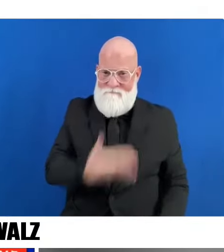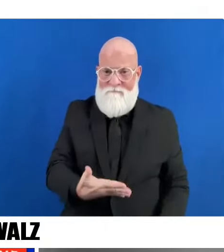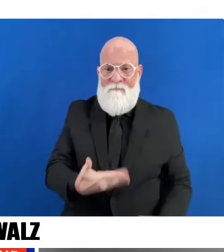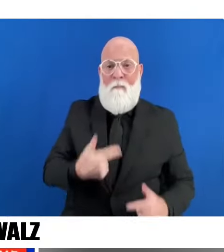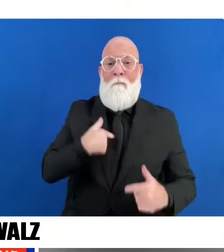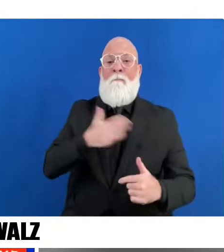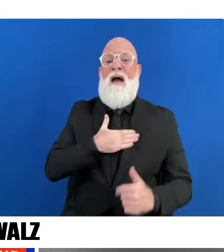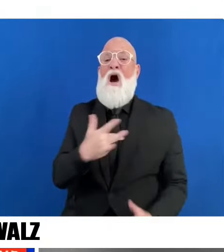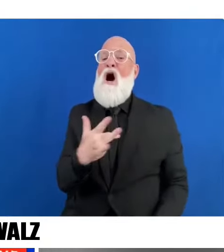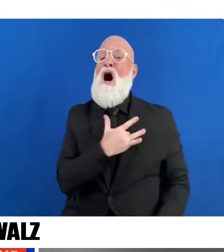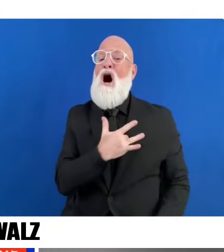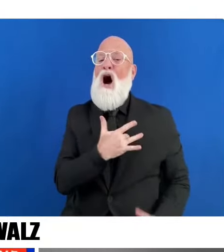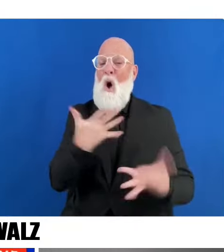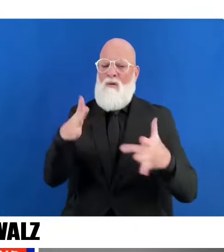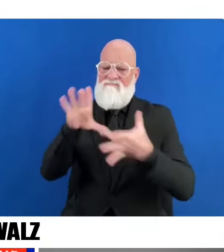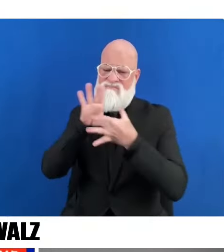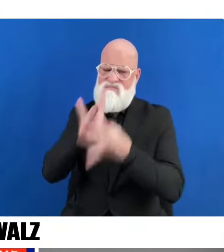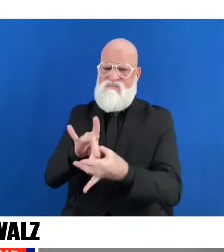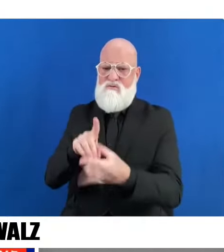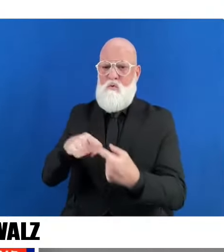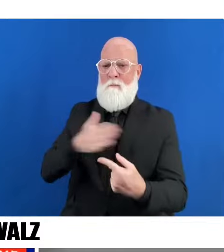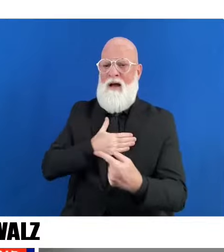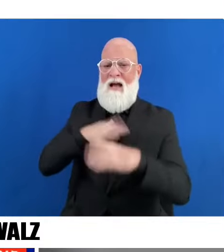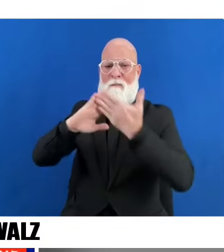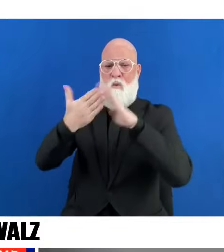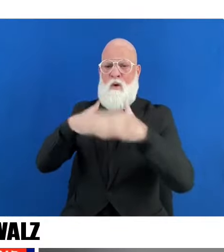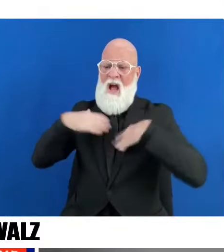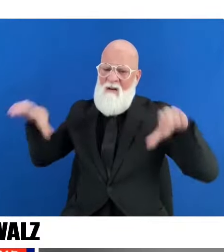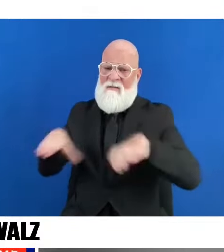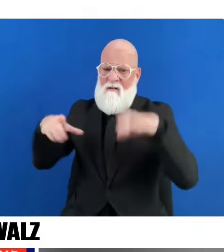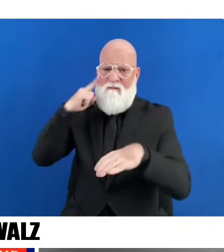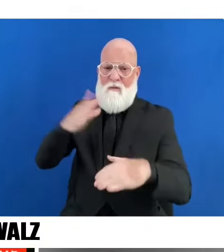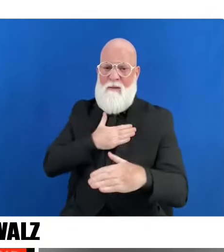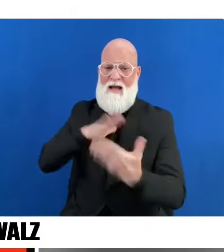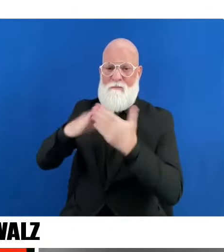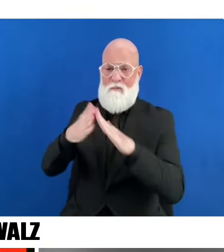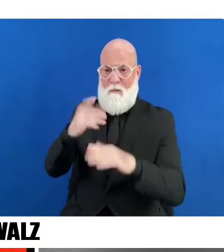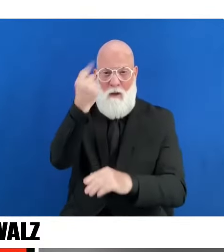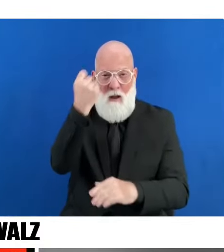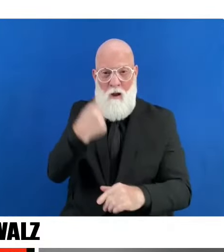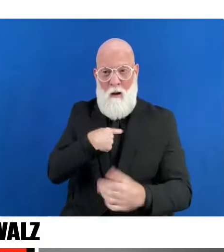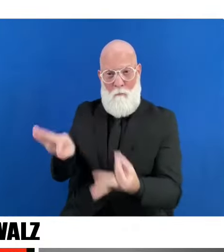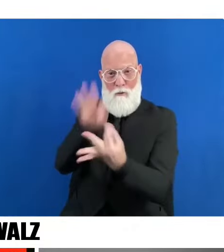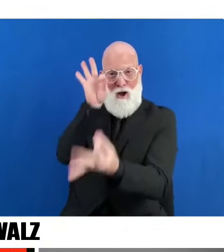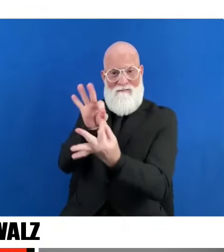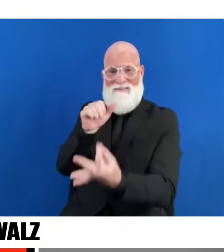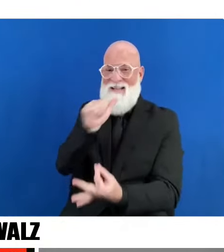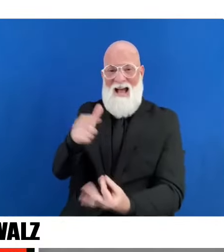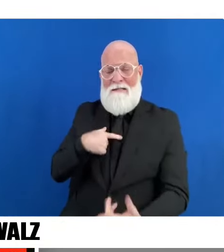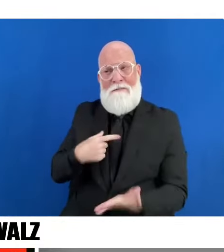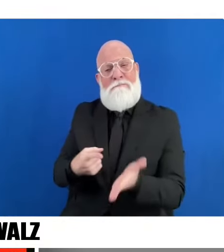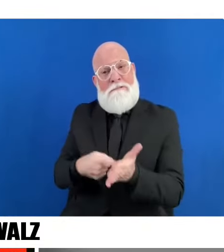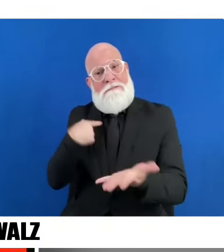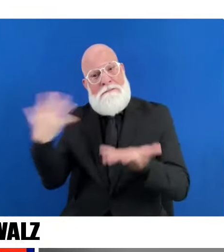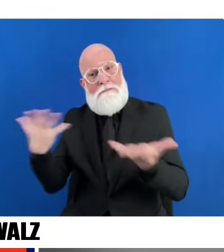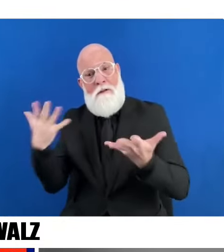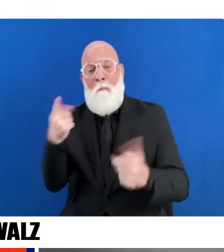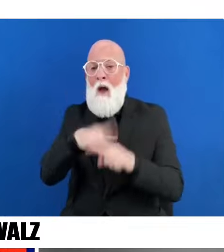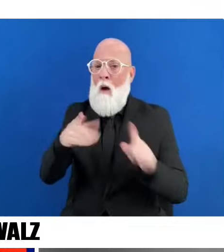the best I can, but I've not been perfect, and I'm a knucklehead at times, but it's always been about that. Those same people elected me to